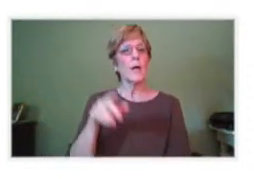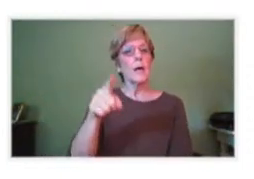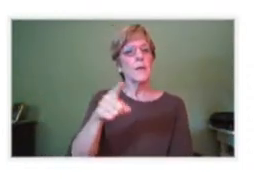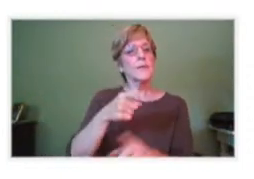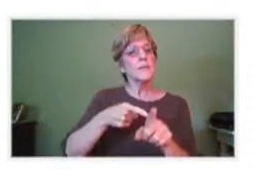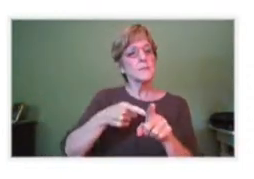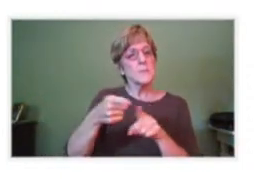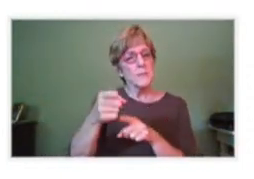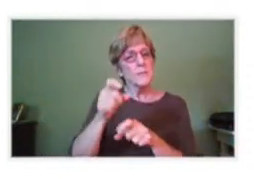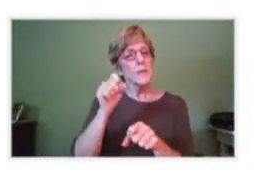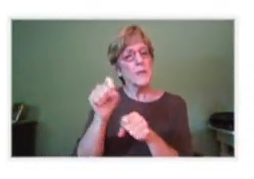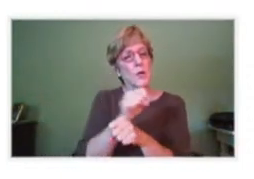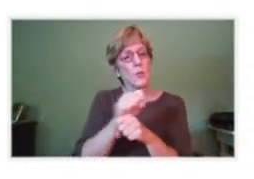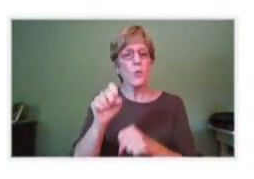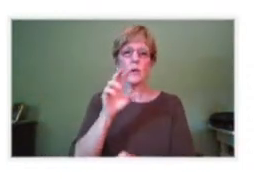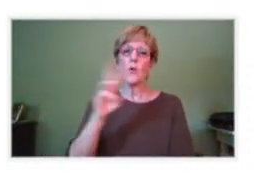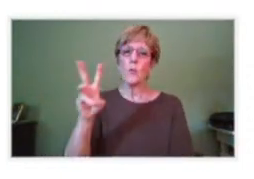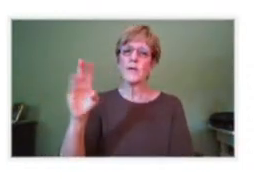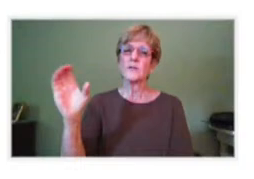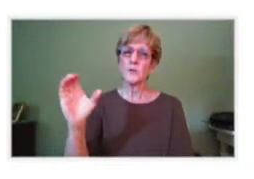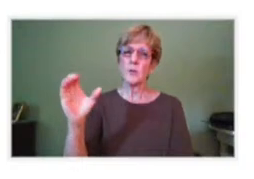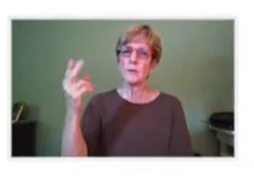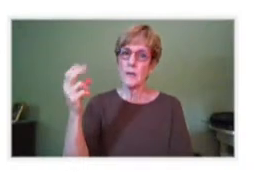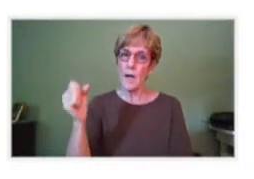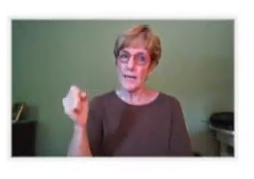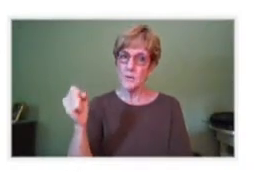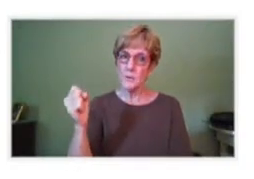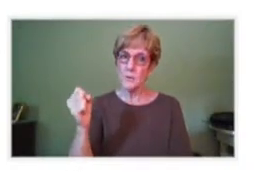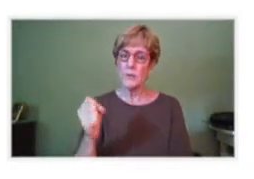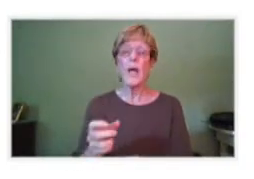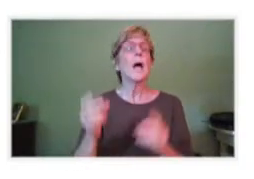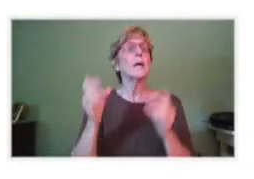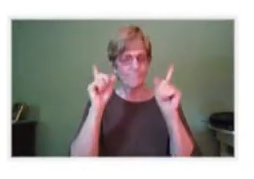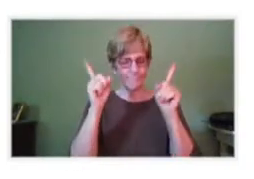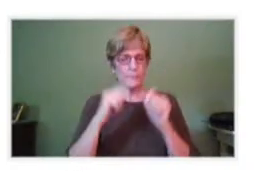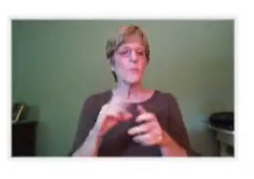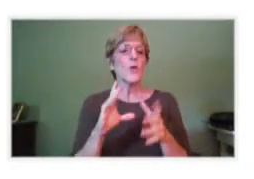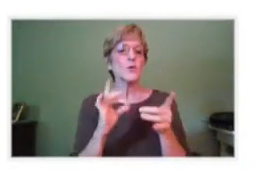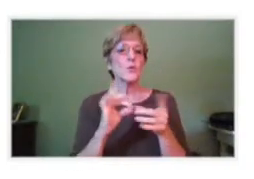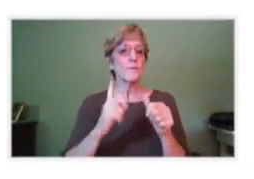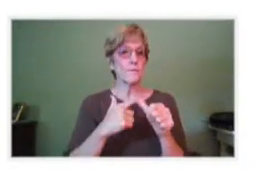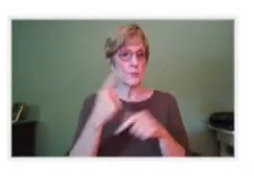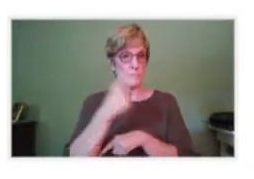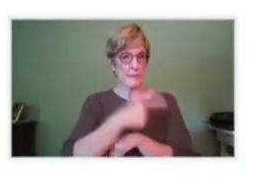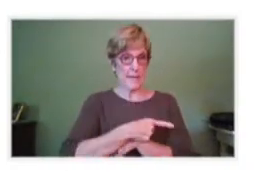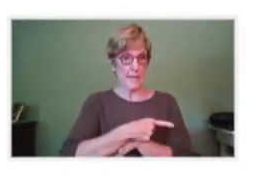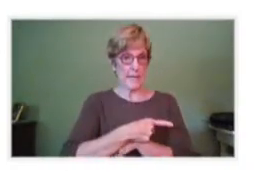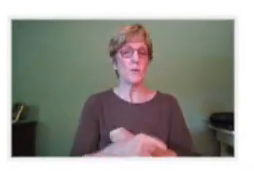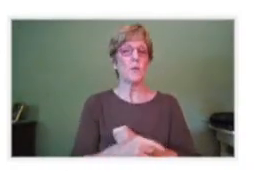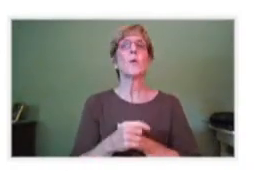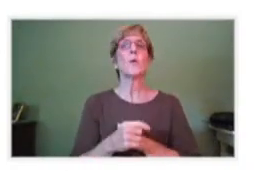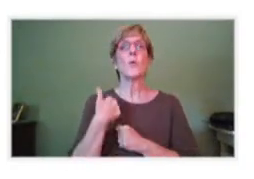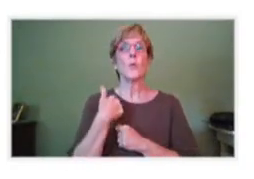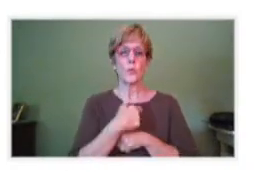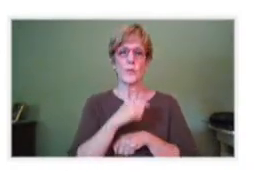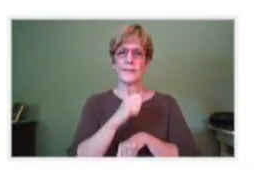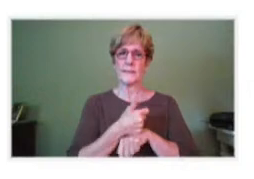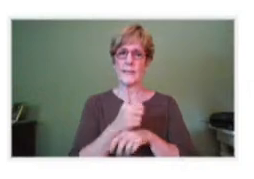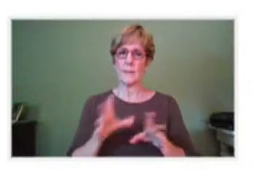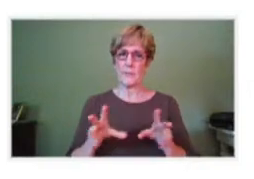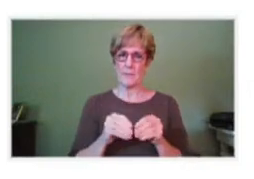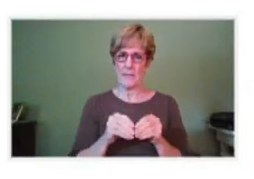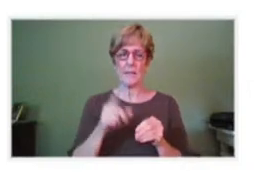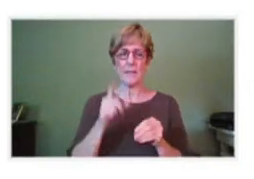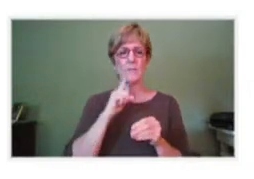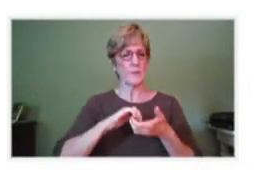really well at West Charlotte High School. Quick anecdote. On the first day when we set up the meeting for the